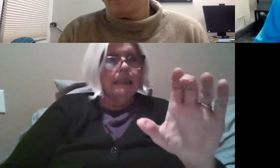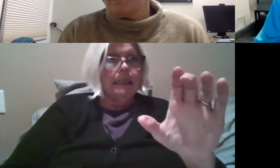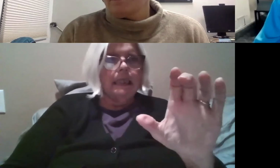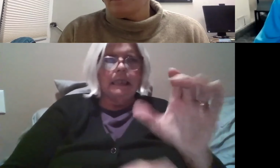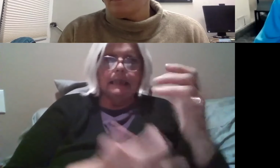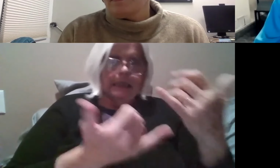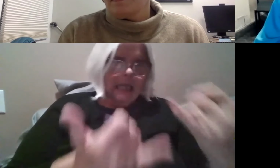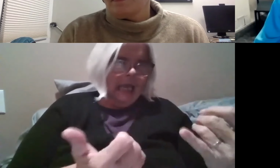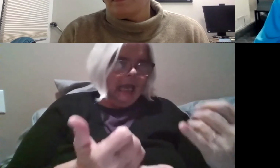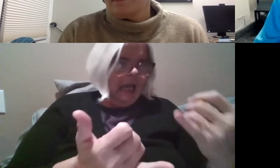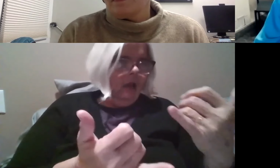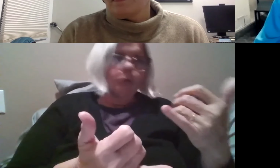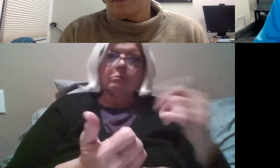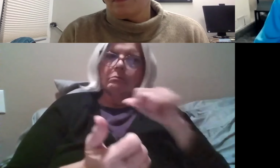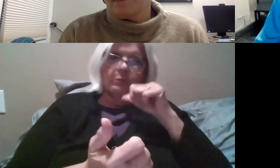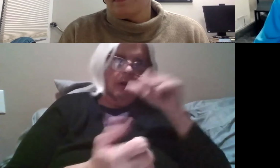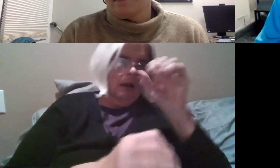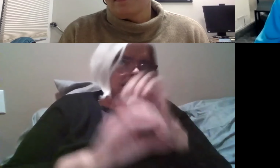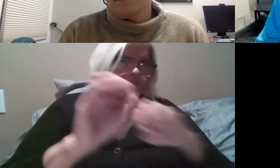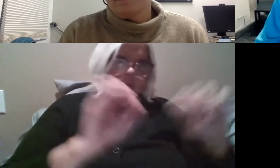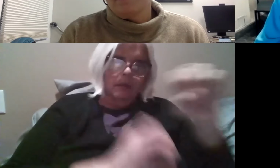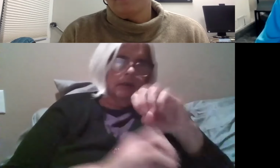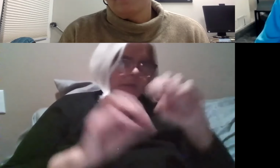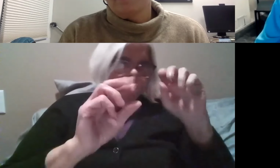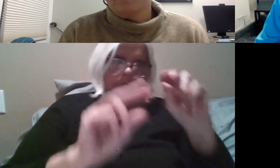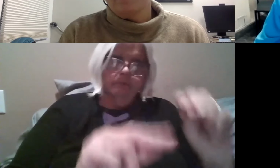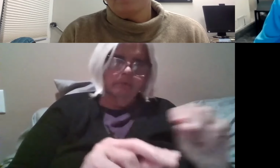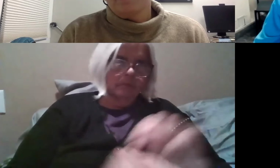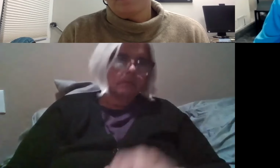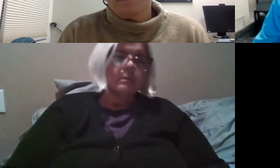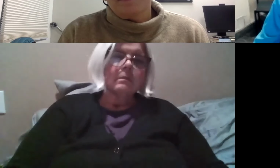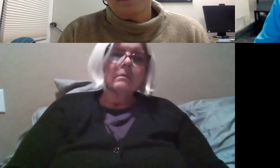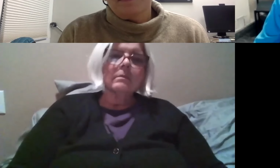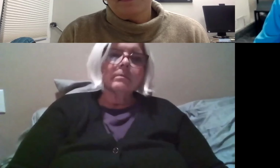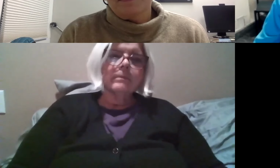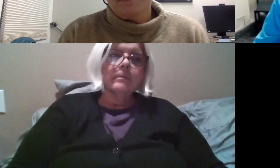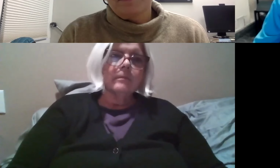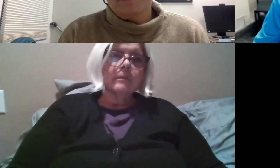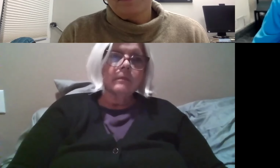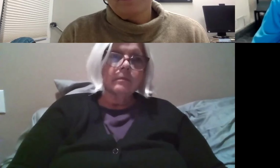So another question is, there's a bunch of thanks. Thank you.